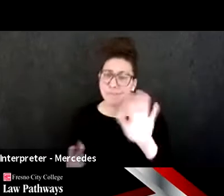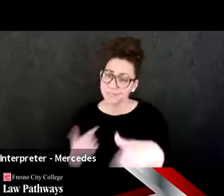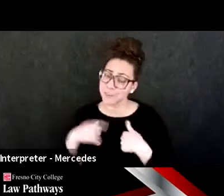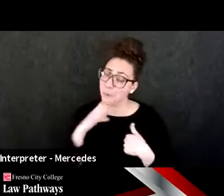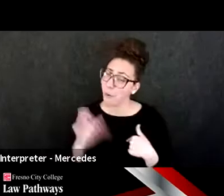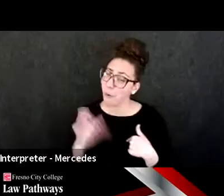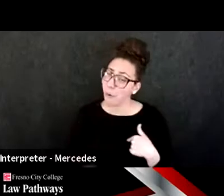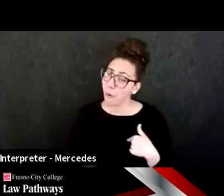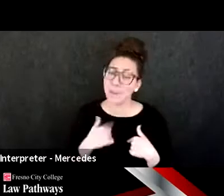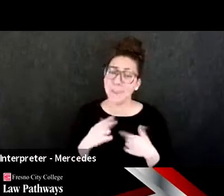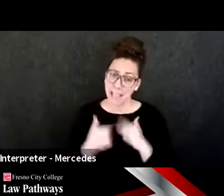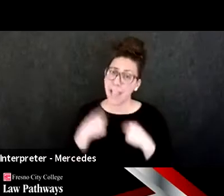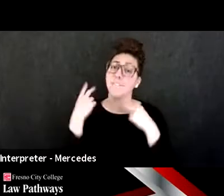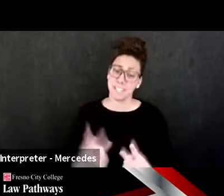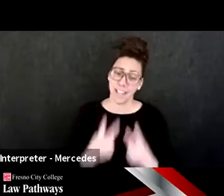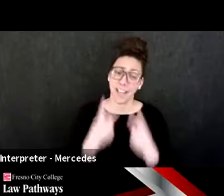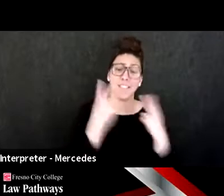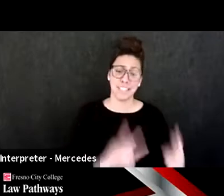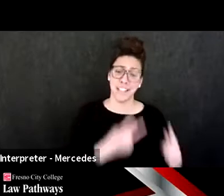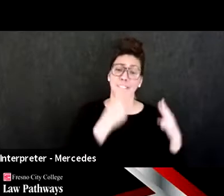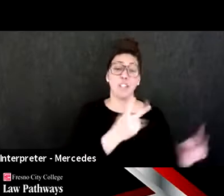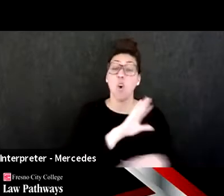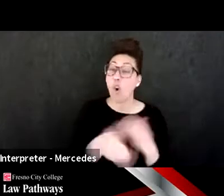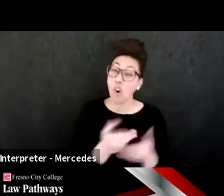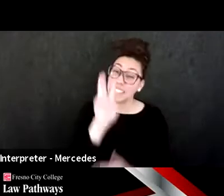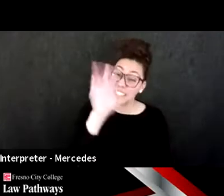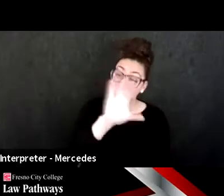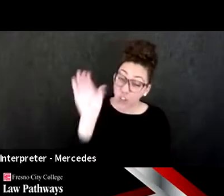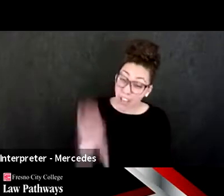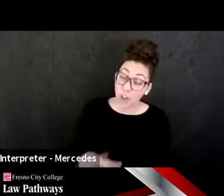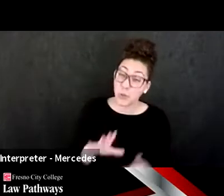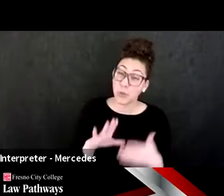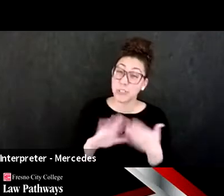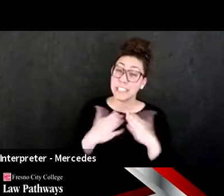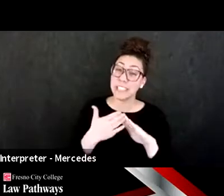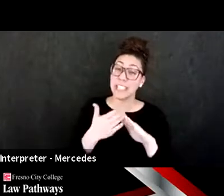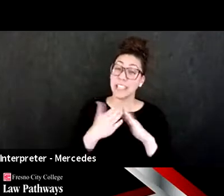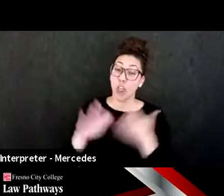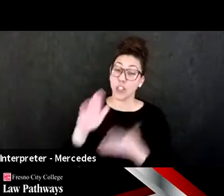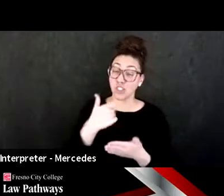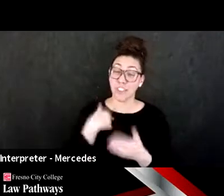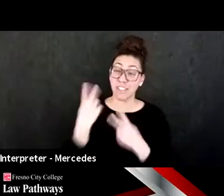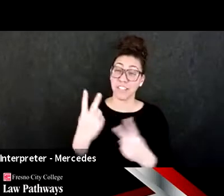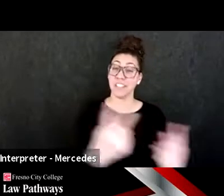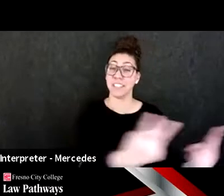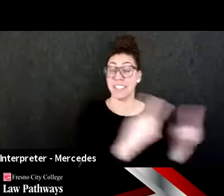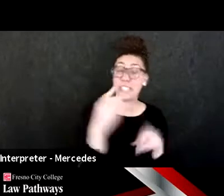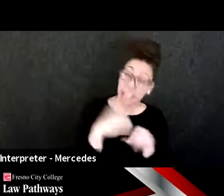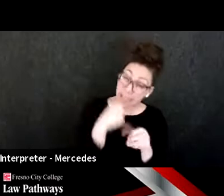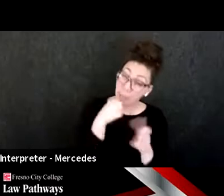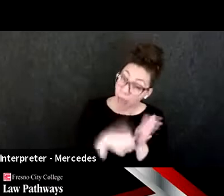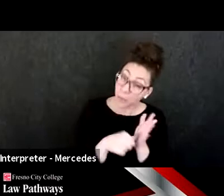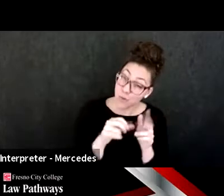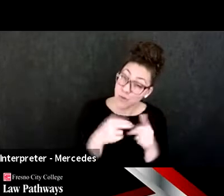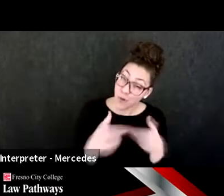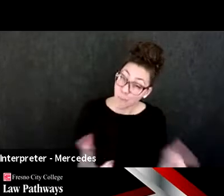I visited all the six Chicago City Colleges in person, and I went to the mailrooms. You couldn't do that now. And I put my resume in mailboxes that